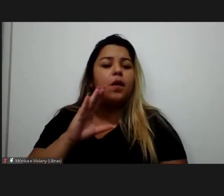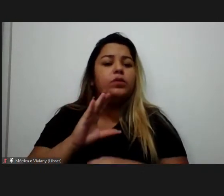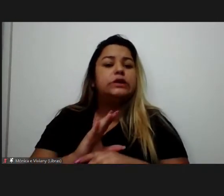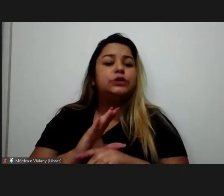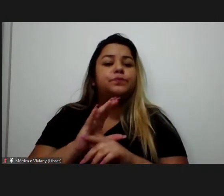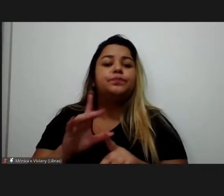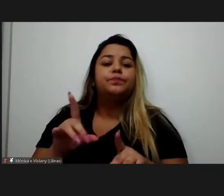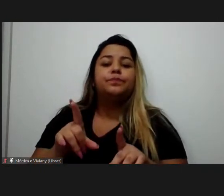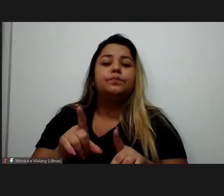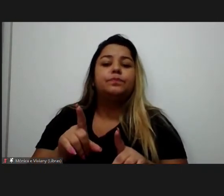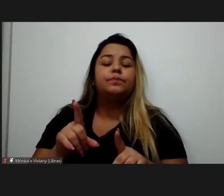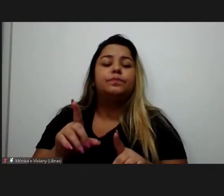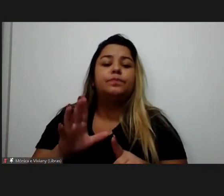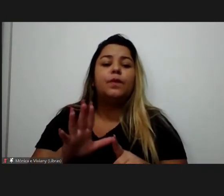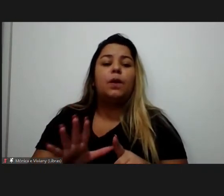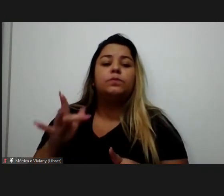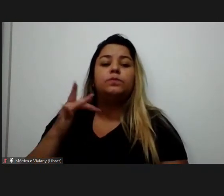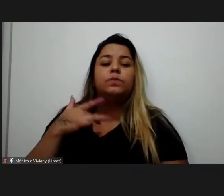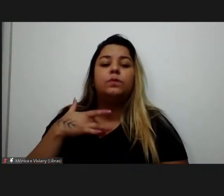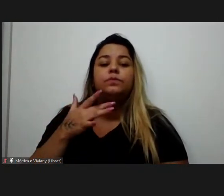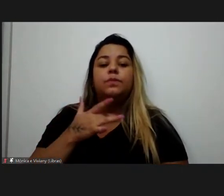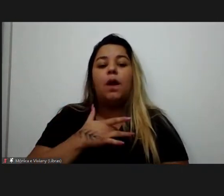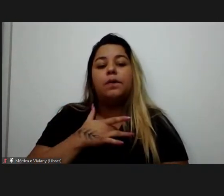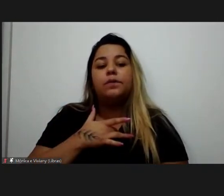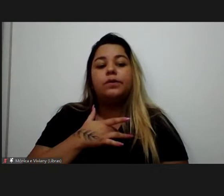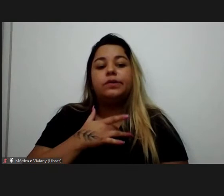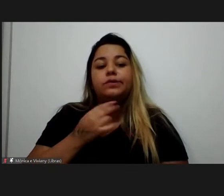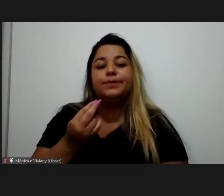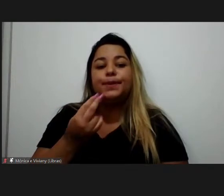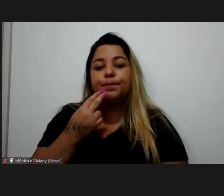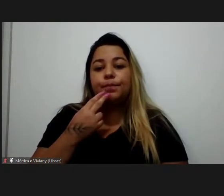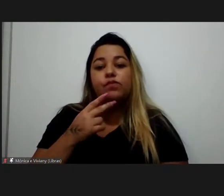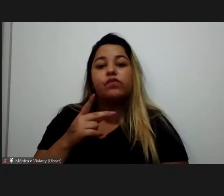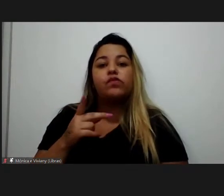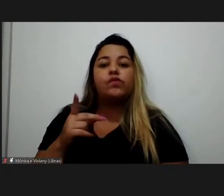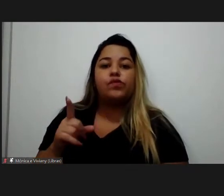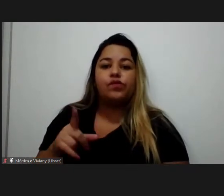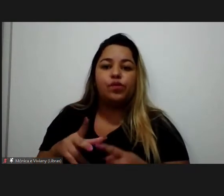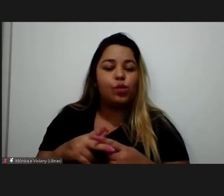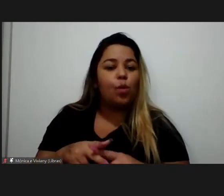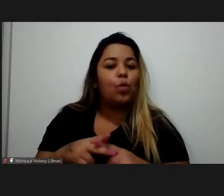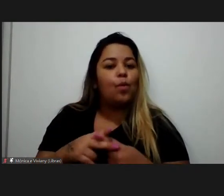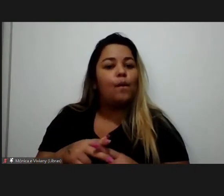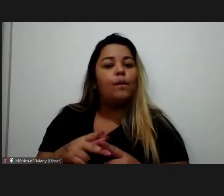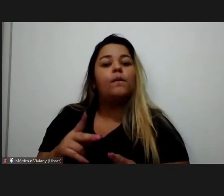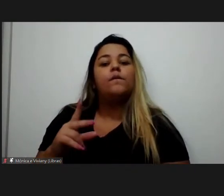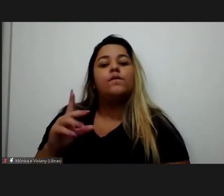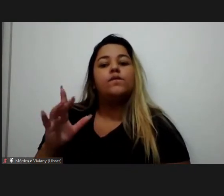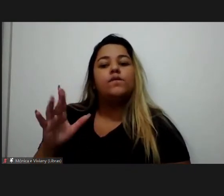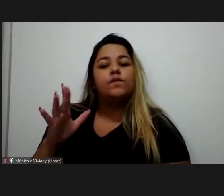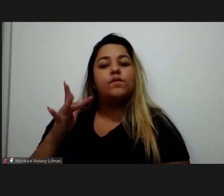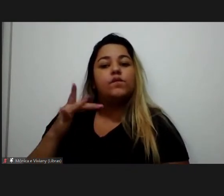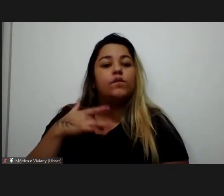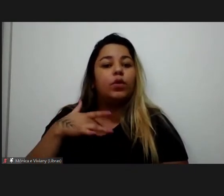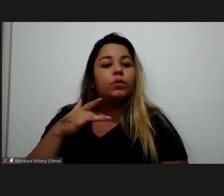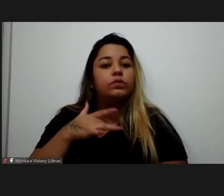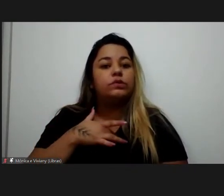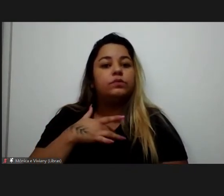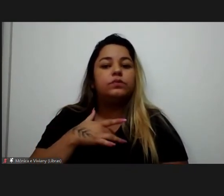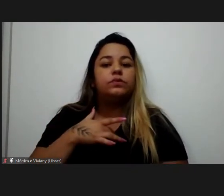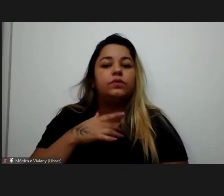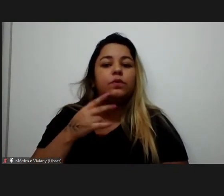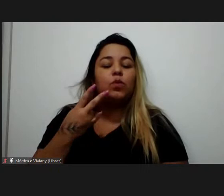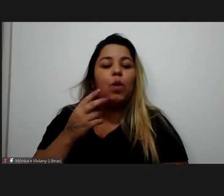nutrition, what brings attention is the attributes of these tools of the National